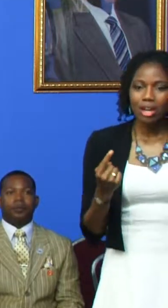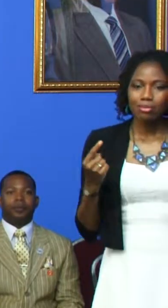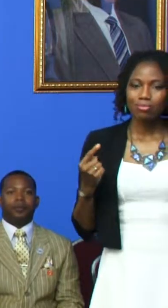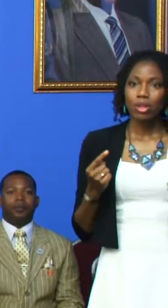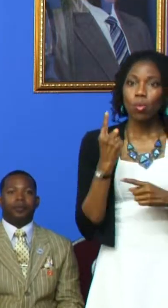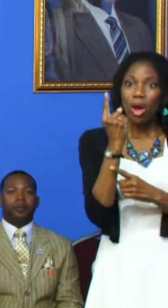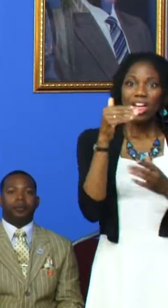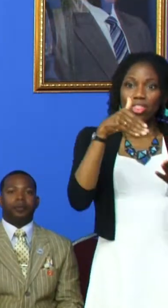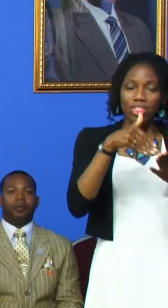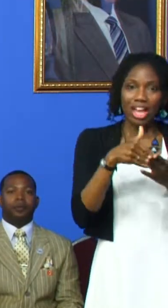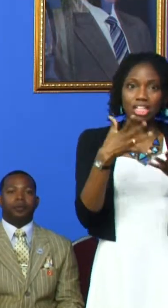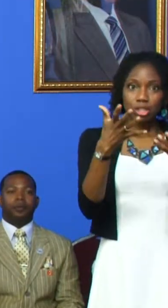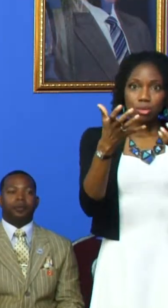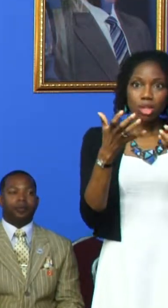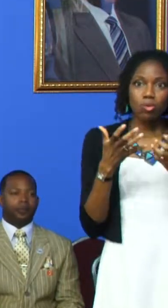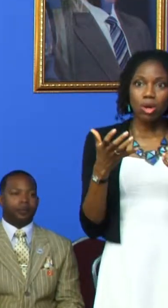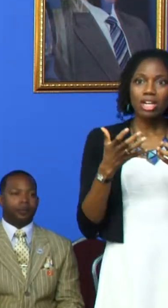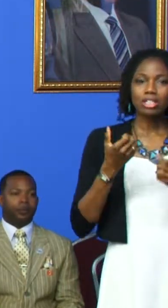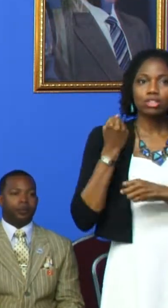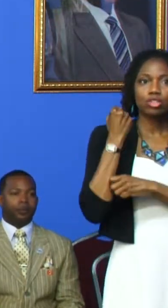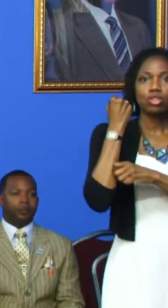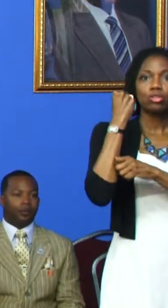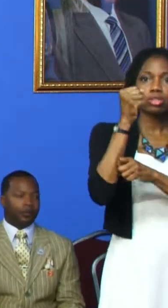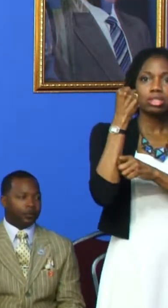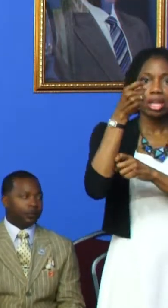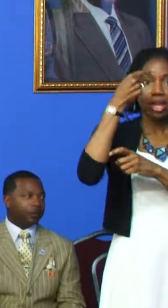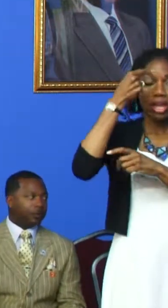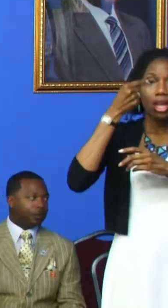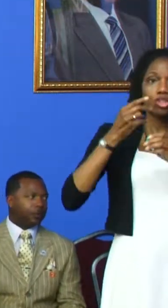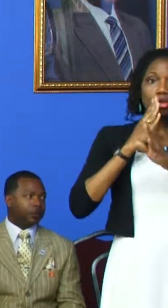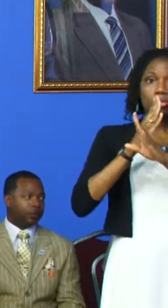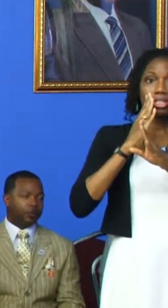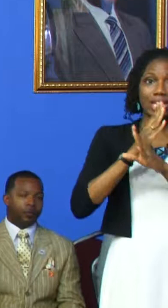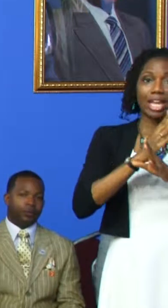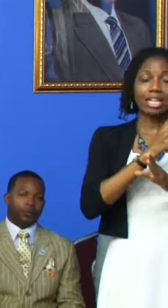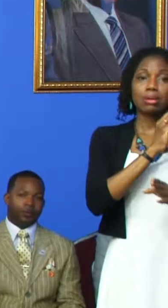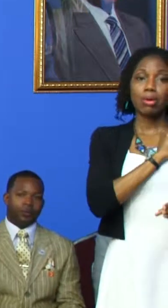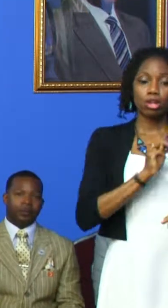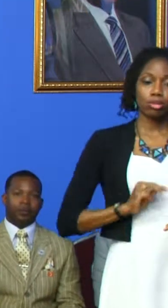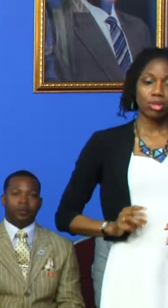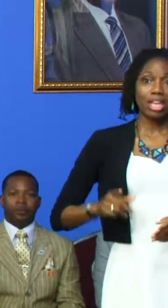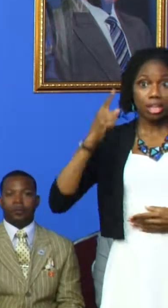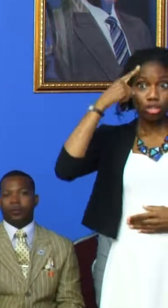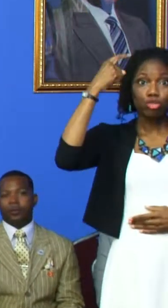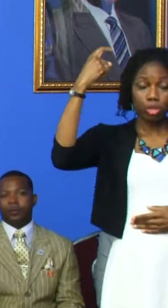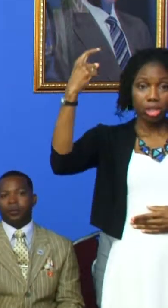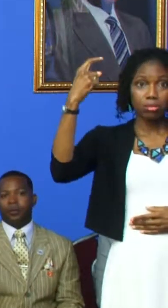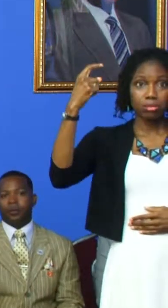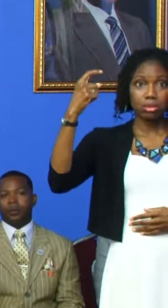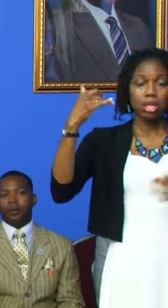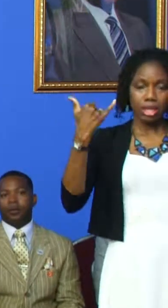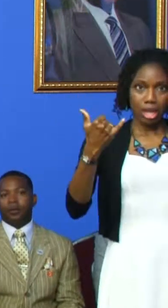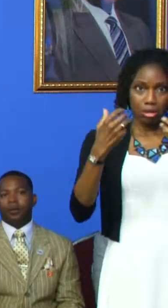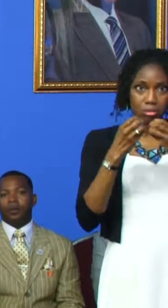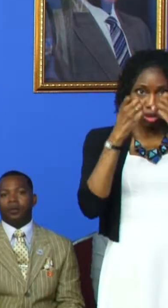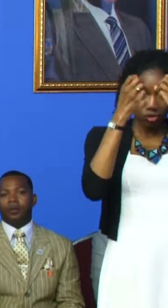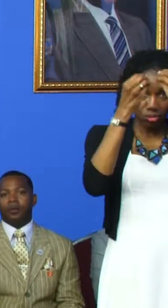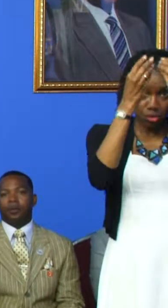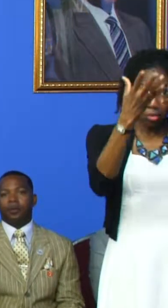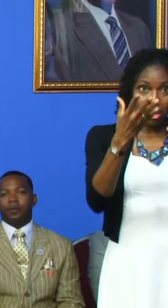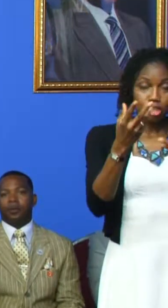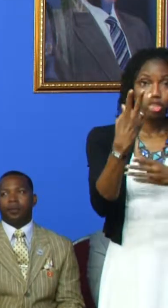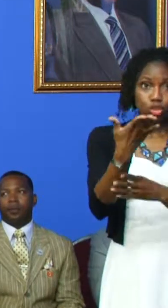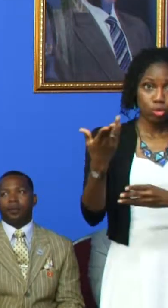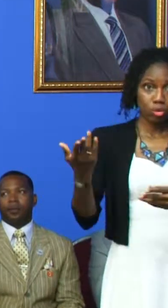the dream Dr. King laid out. Now, what a lot of folk is missing, let me give you 2 points on this.